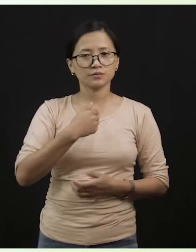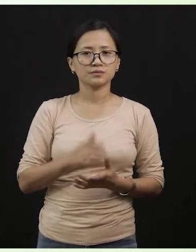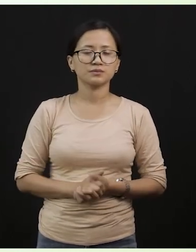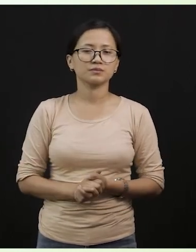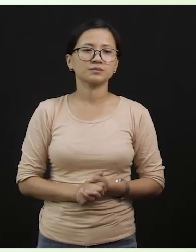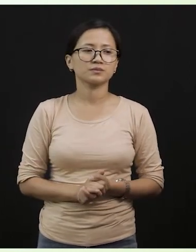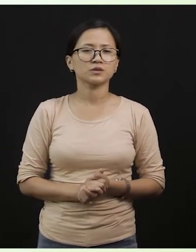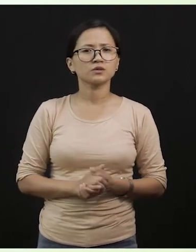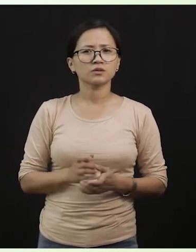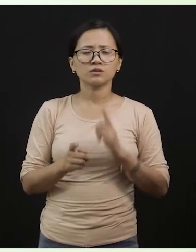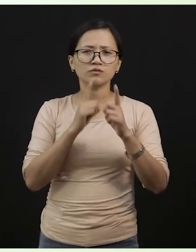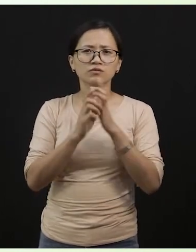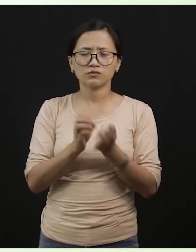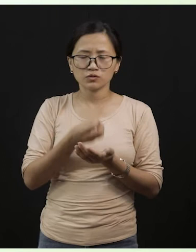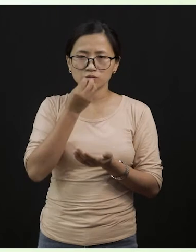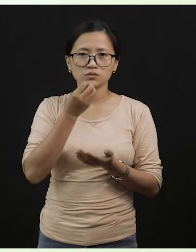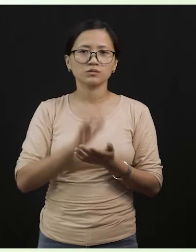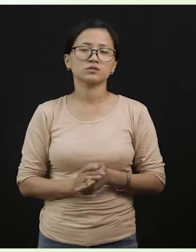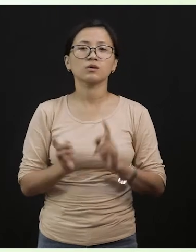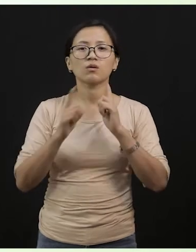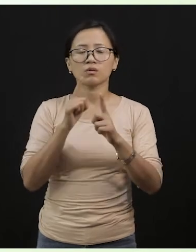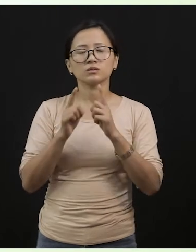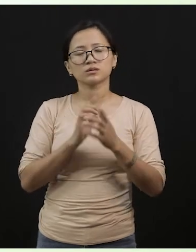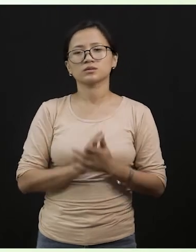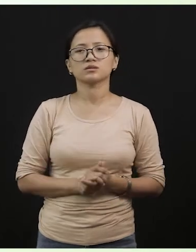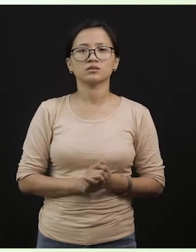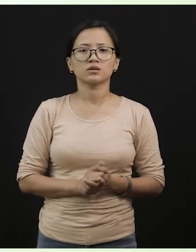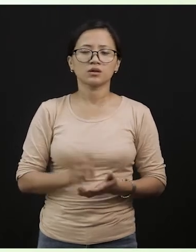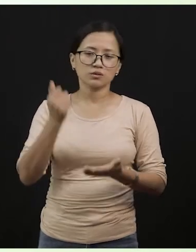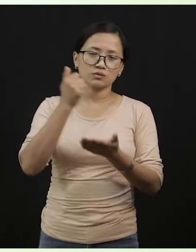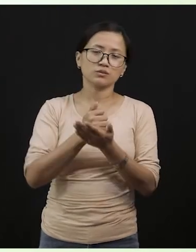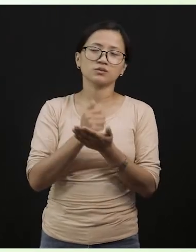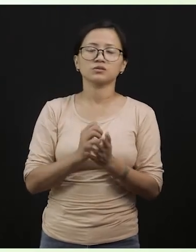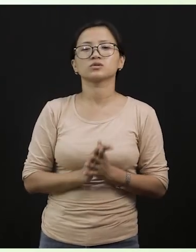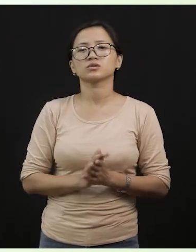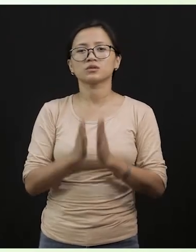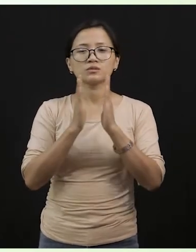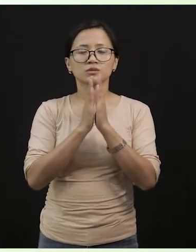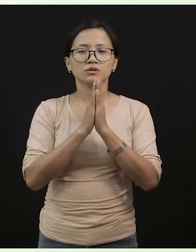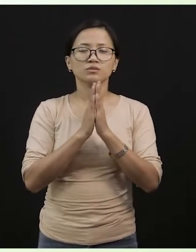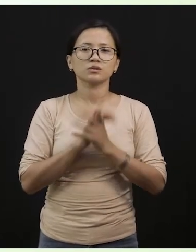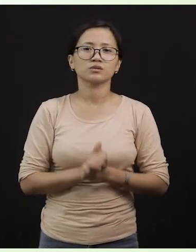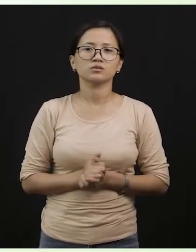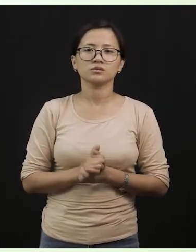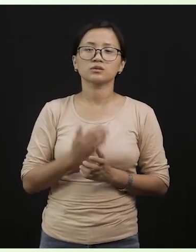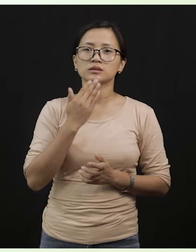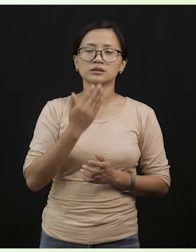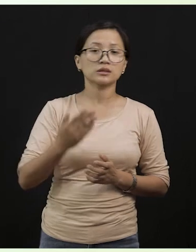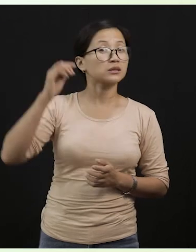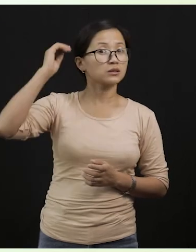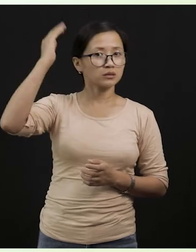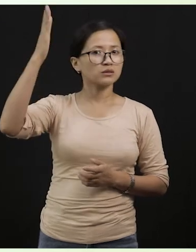already discussed. So, a good person should pray to God to thank, not just asking for this. We pray